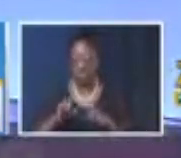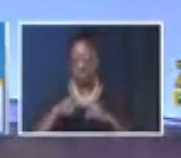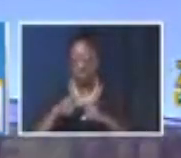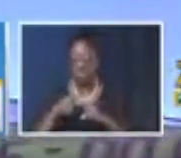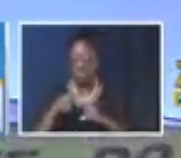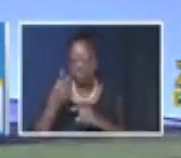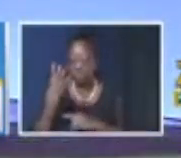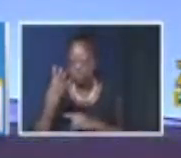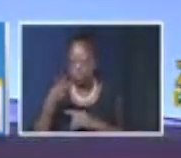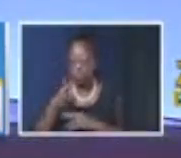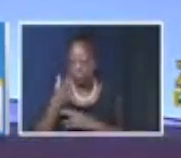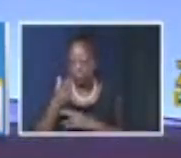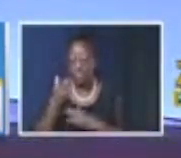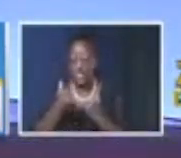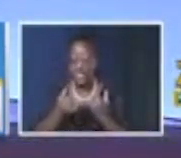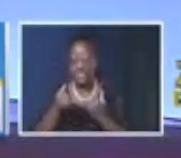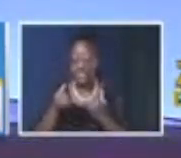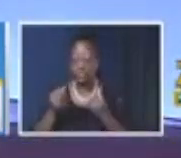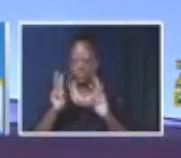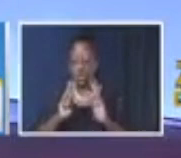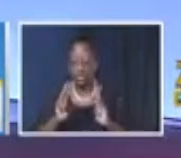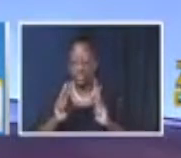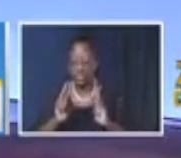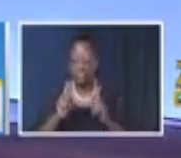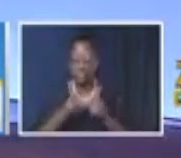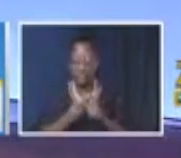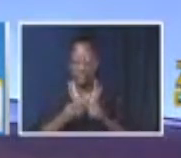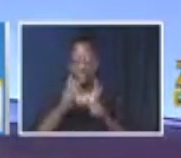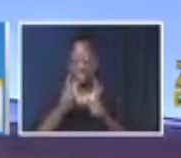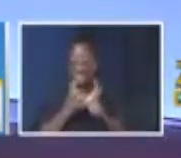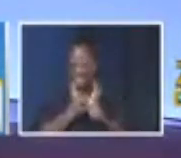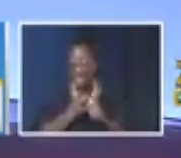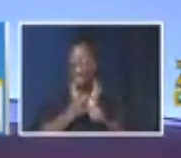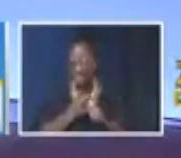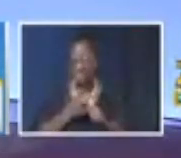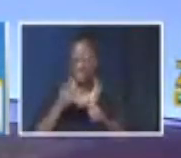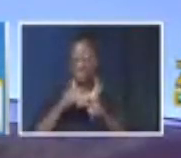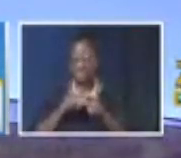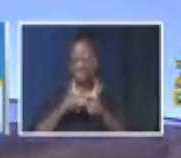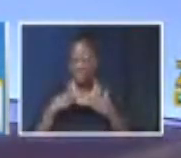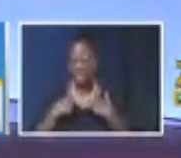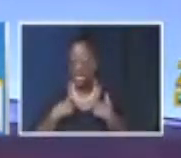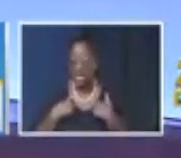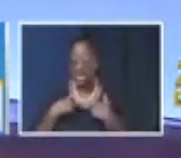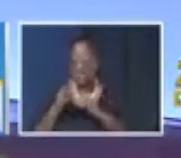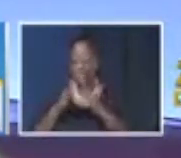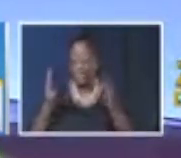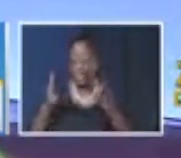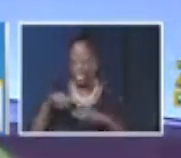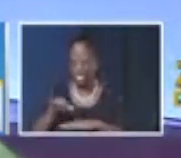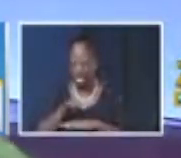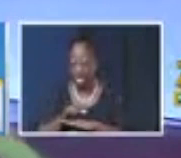homicides, the first of them last Wednesday on Finlayson Street, the second taking place in an area commonly known as the Big Yard